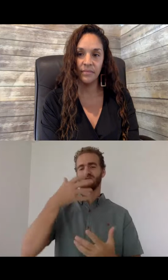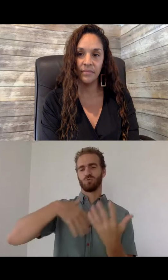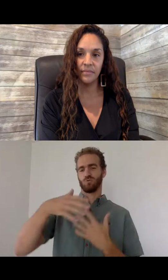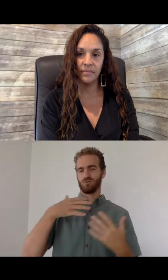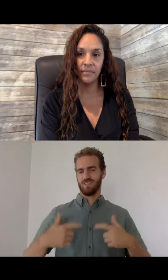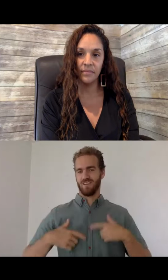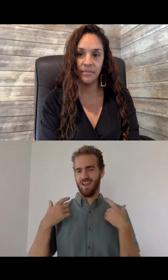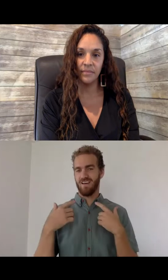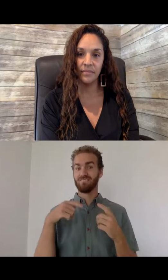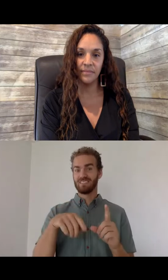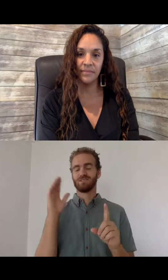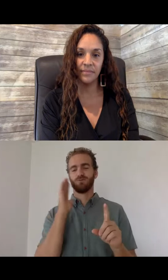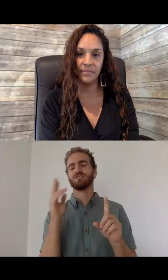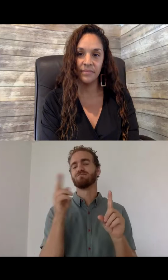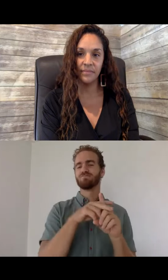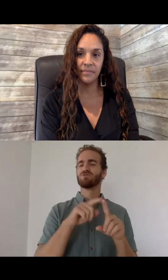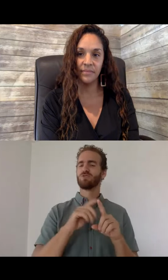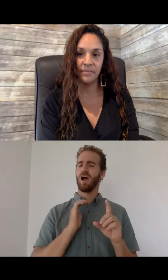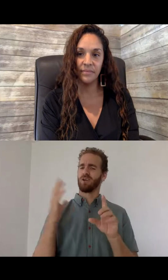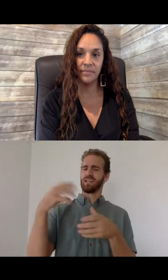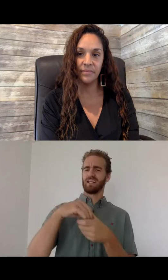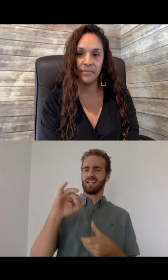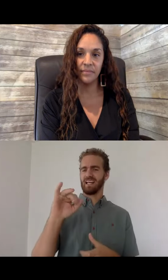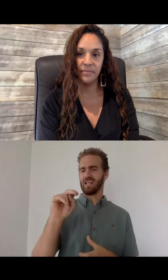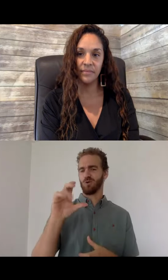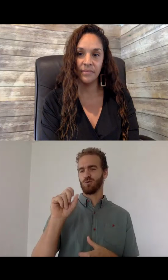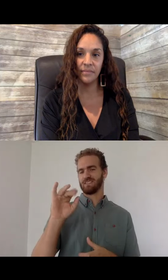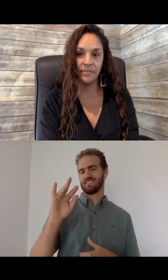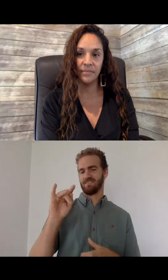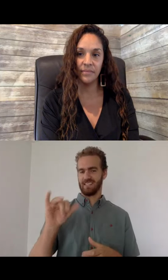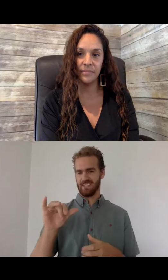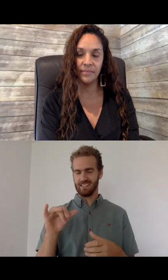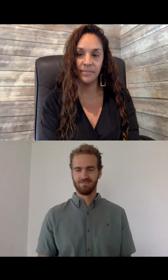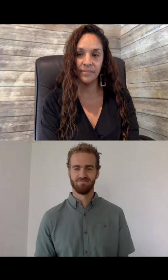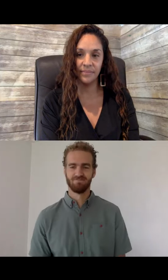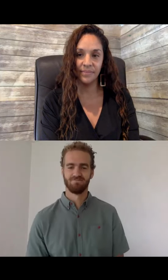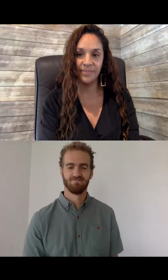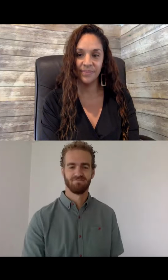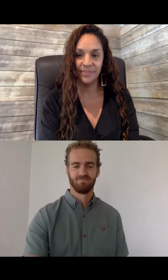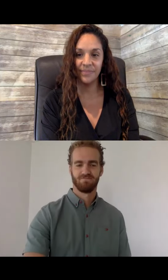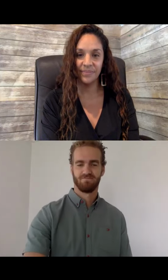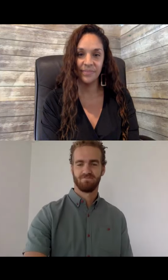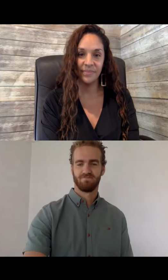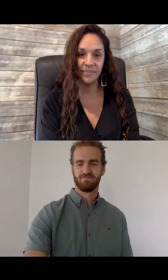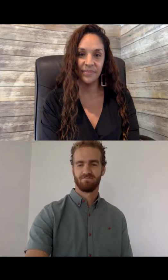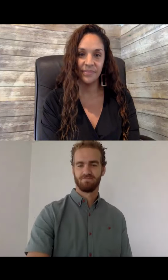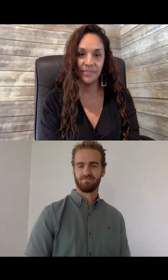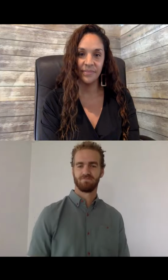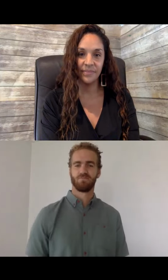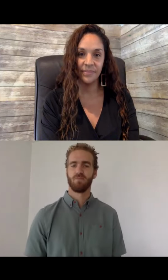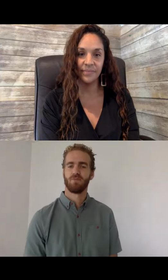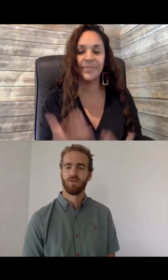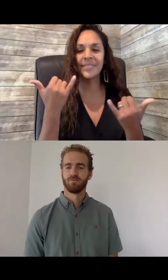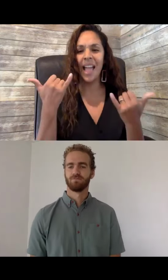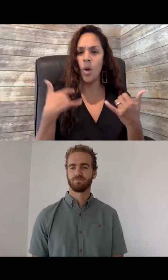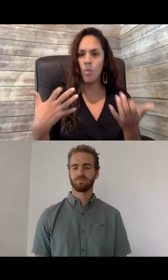in family, cultural, and social life. And this will definitely apply to our inclusion and our inclusivity portion of